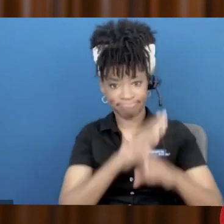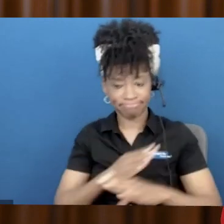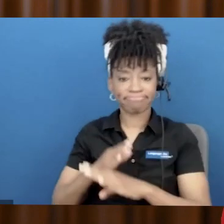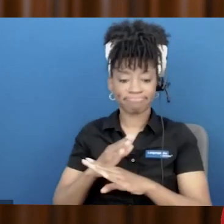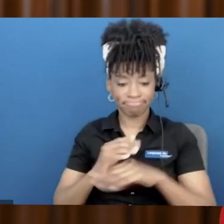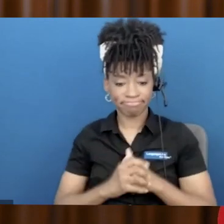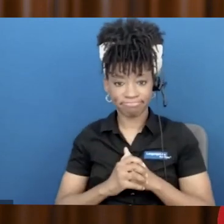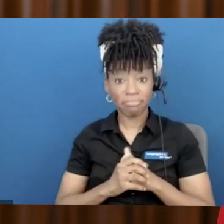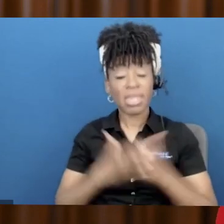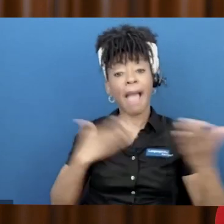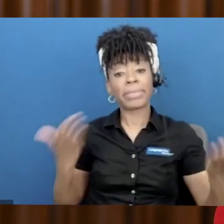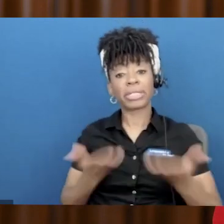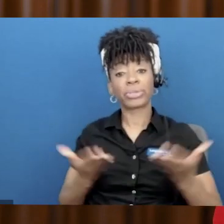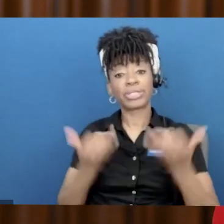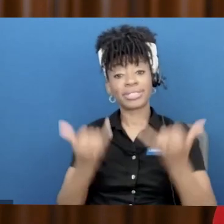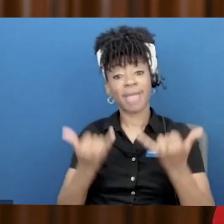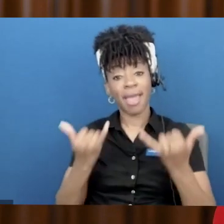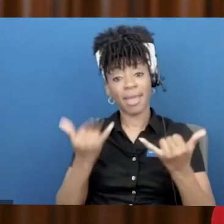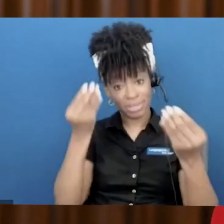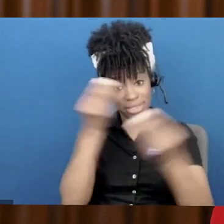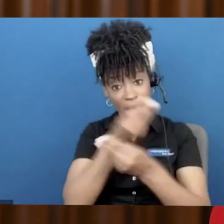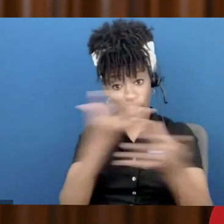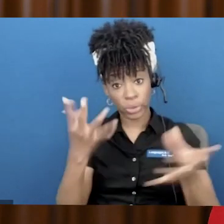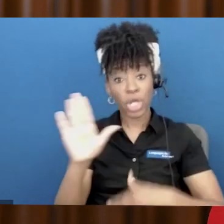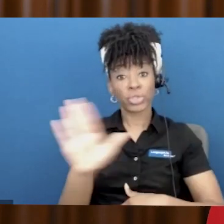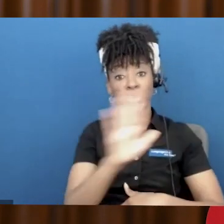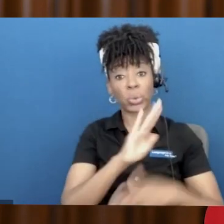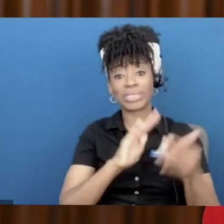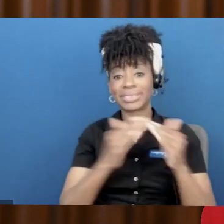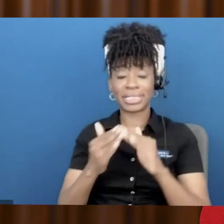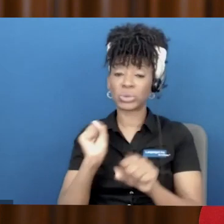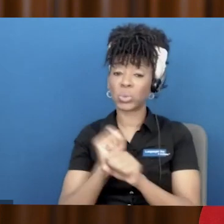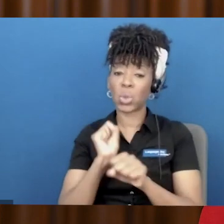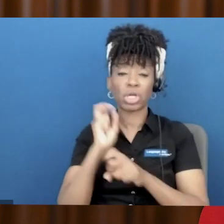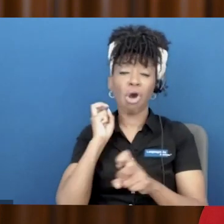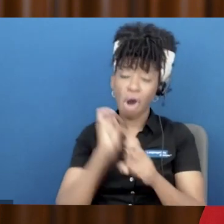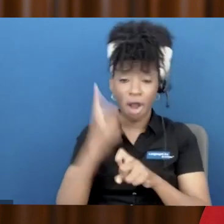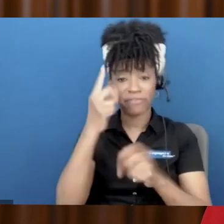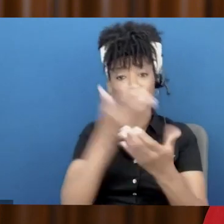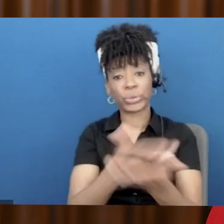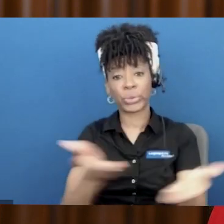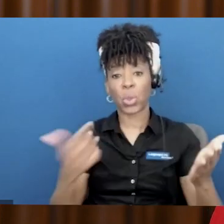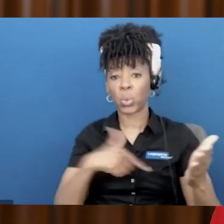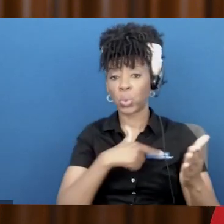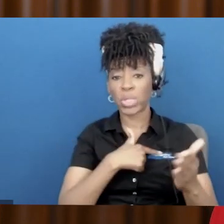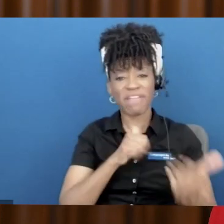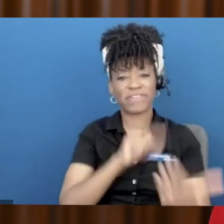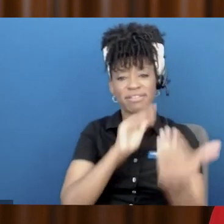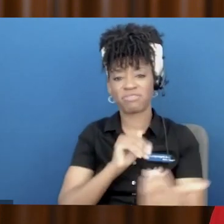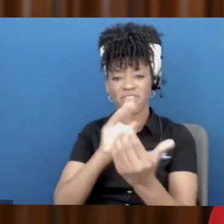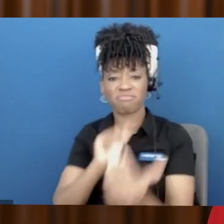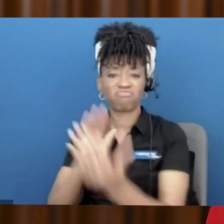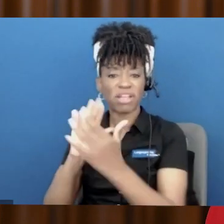I'm here today to tell you that your city is working hard for you. We are tackling challenges head-on,